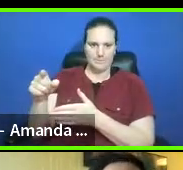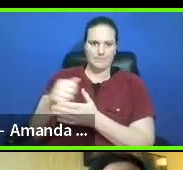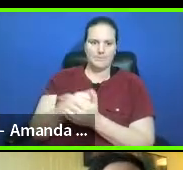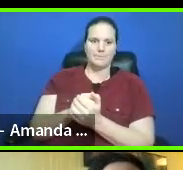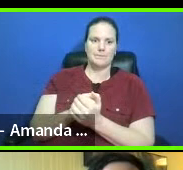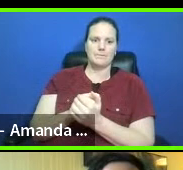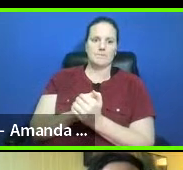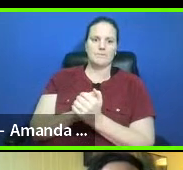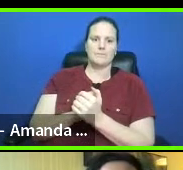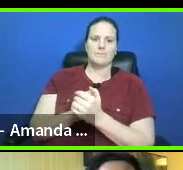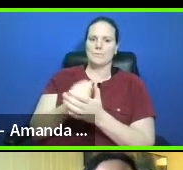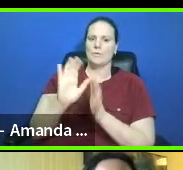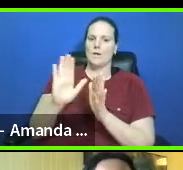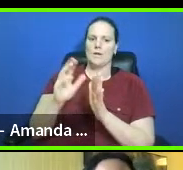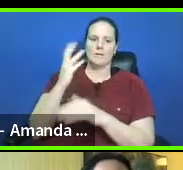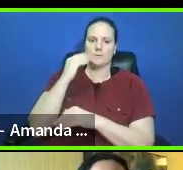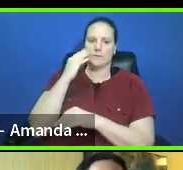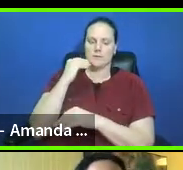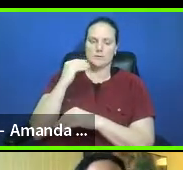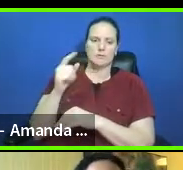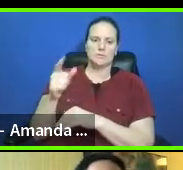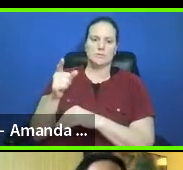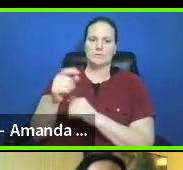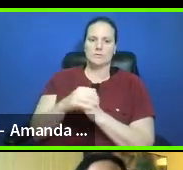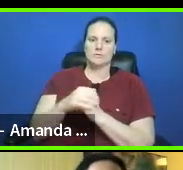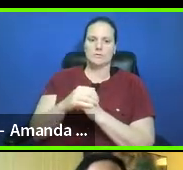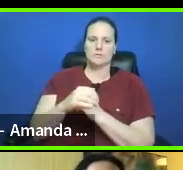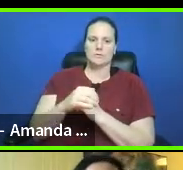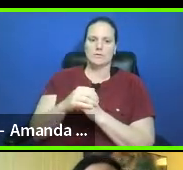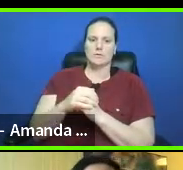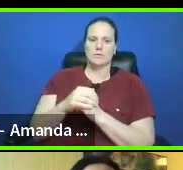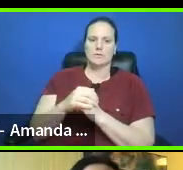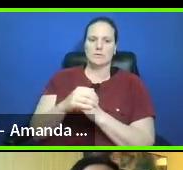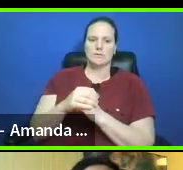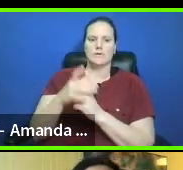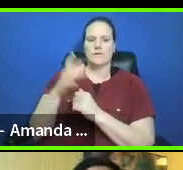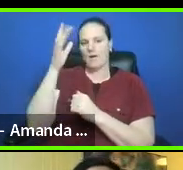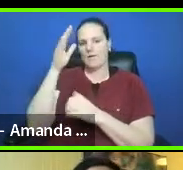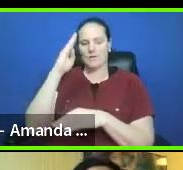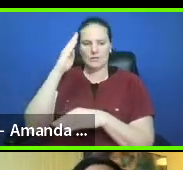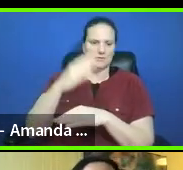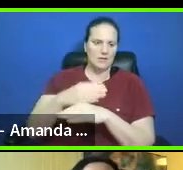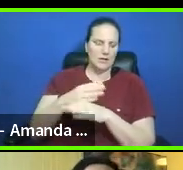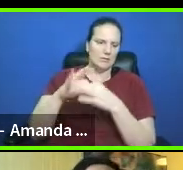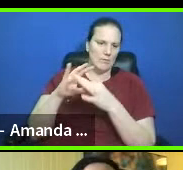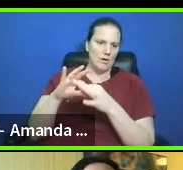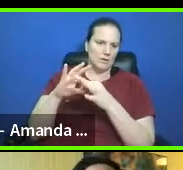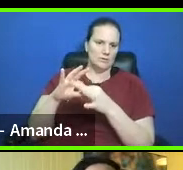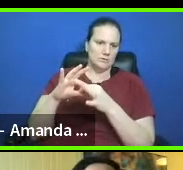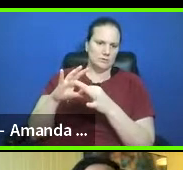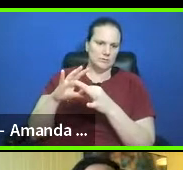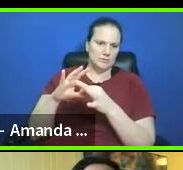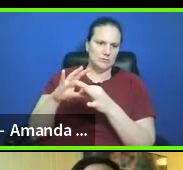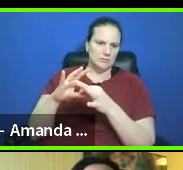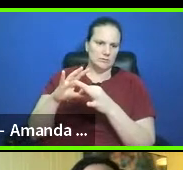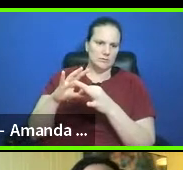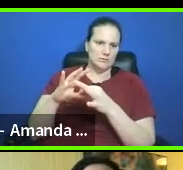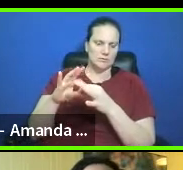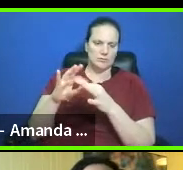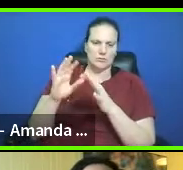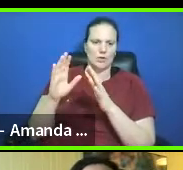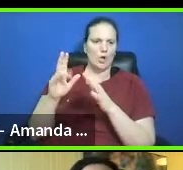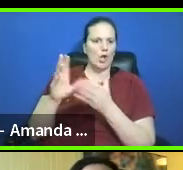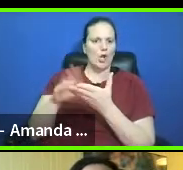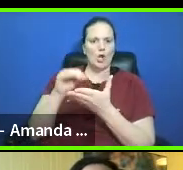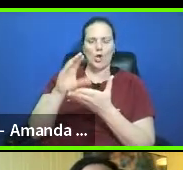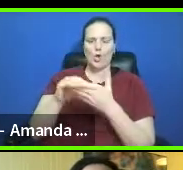It was a great experience because we used to sit every weekend, kind of have a father and son bonding, and also learn a lot of